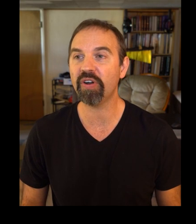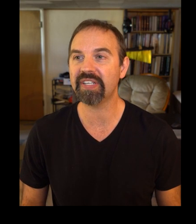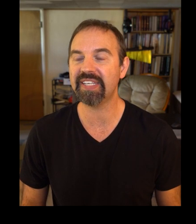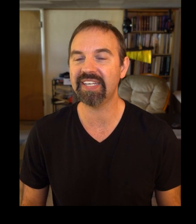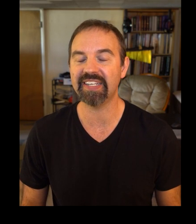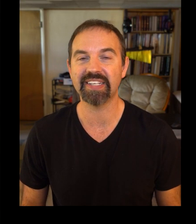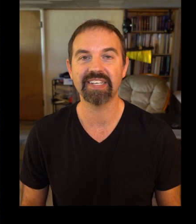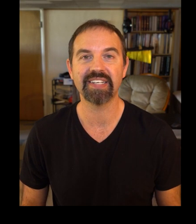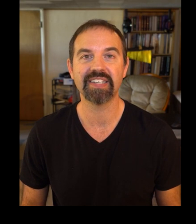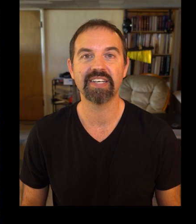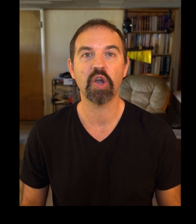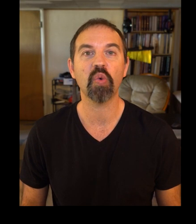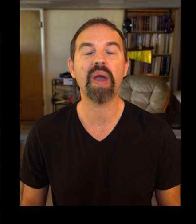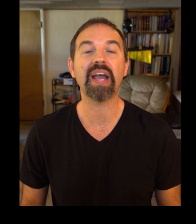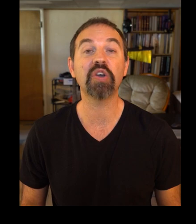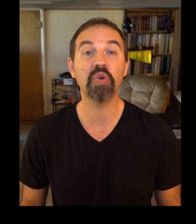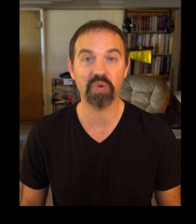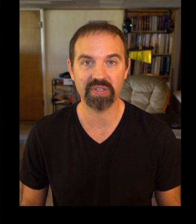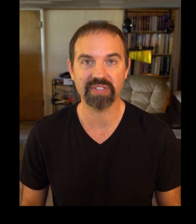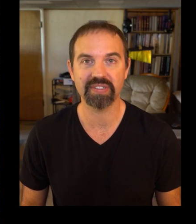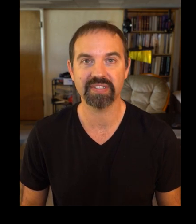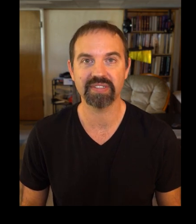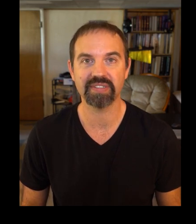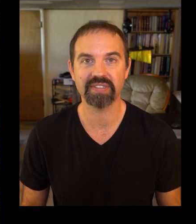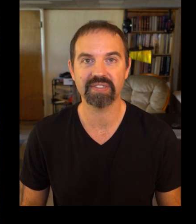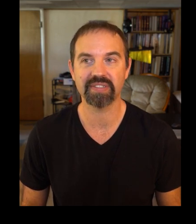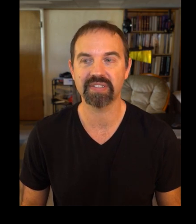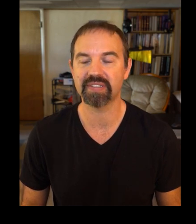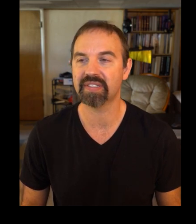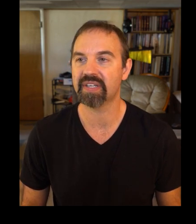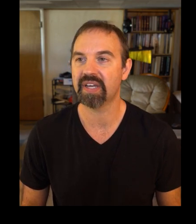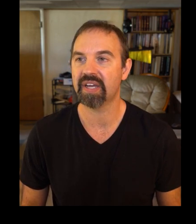Number 14, raccoon.